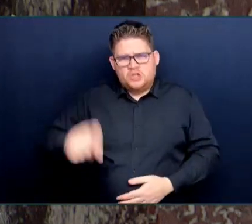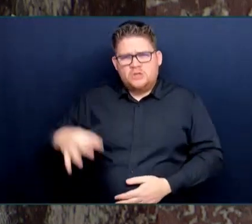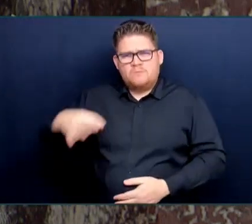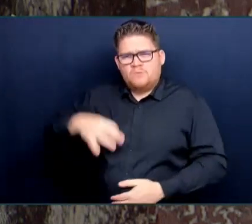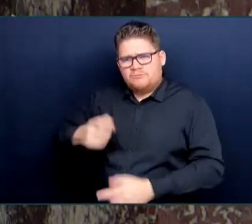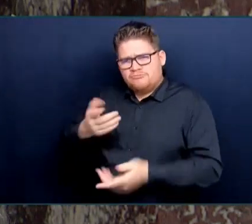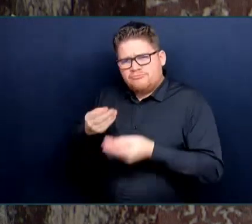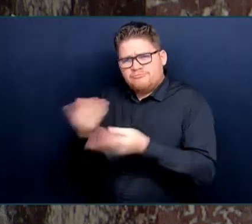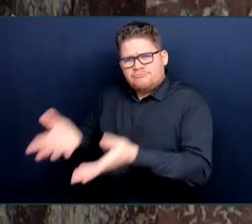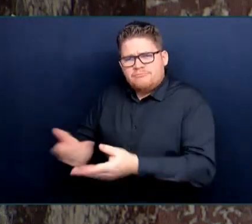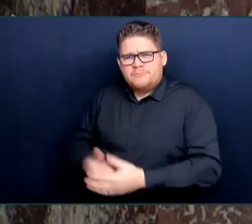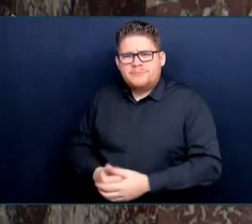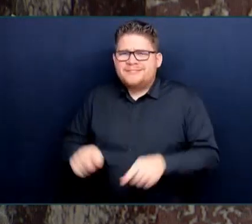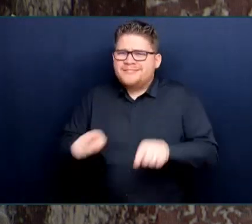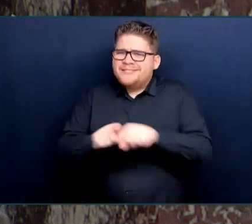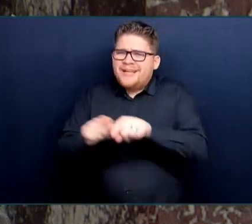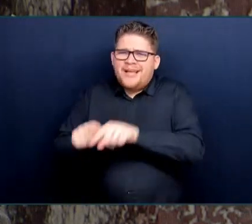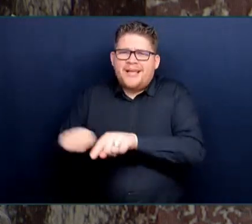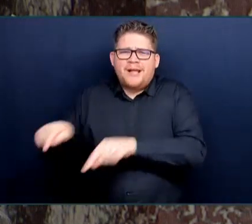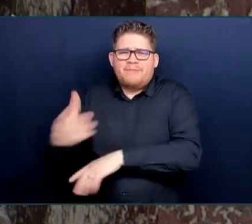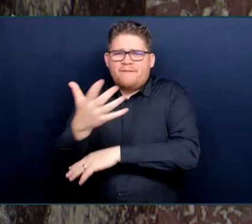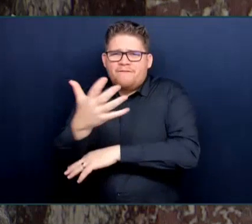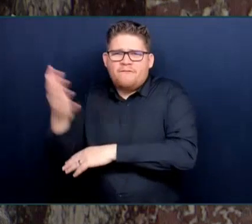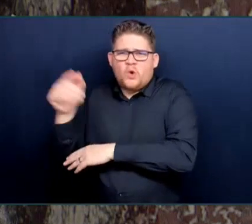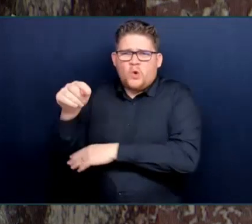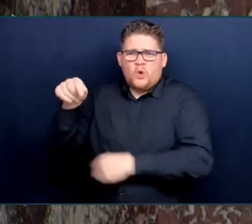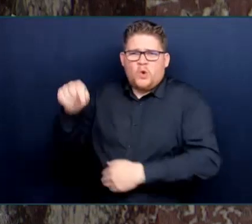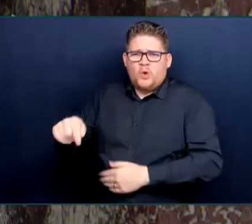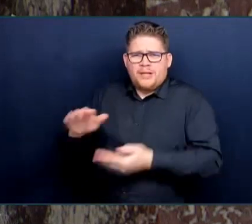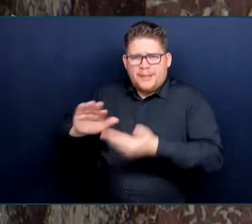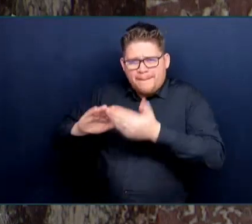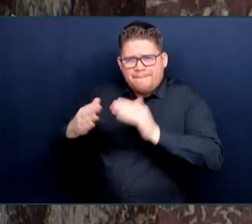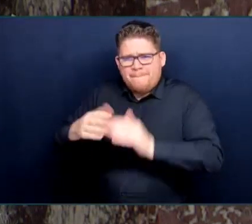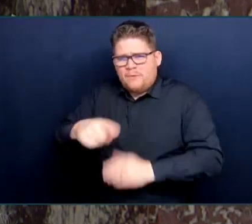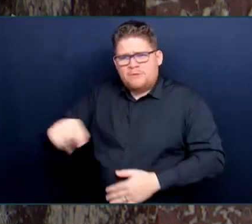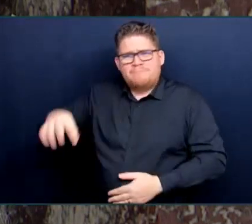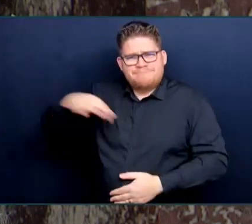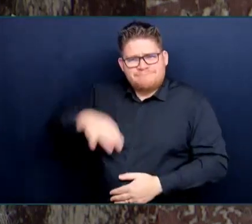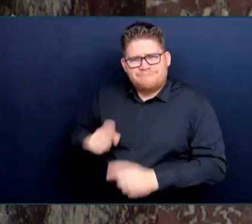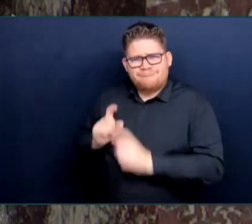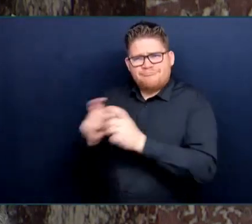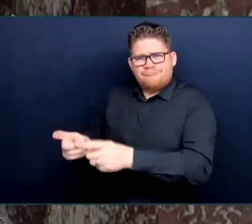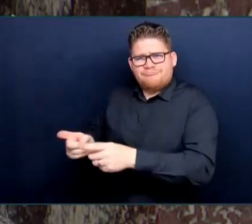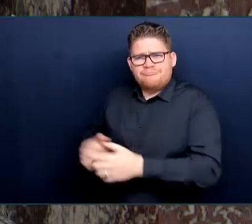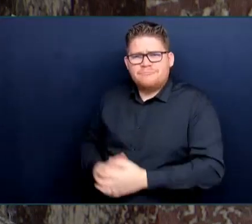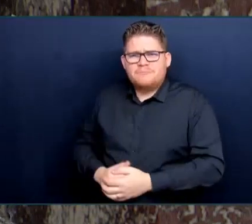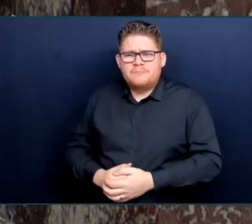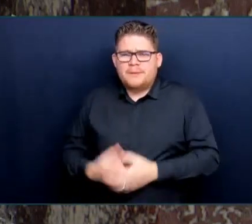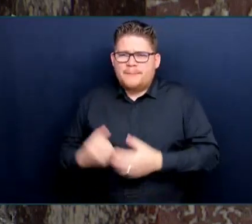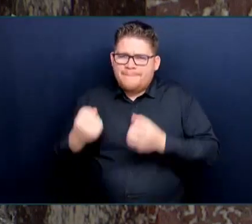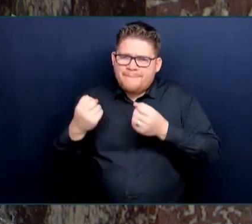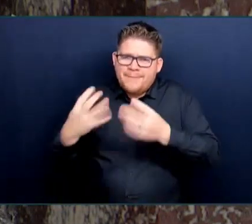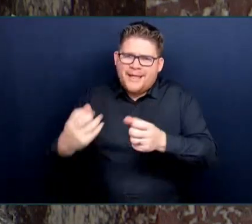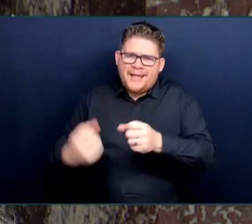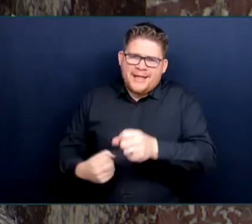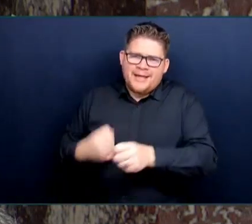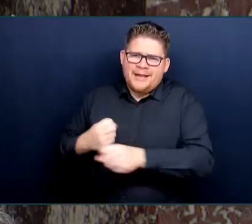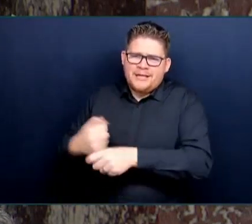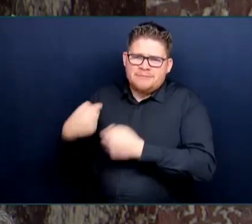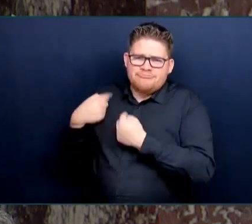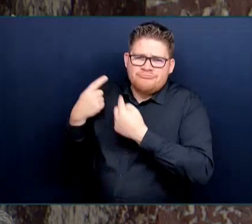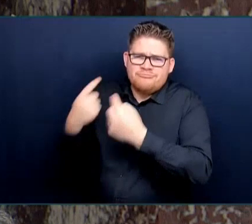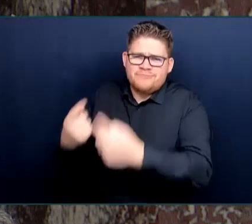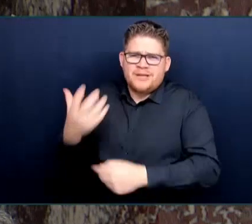long, we have allowed massive corporations to extract billions each quarter and send their lobbyists into these halls, cap in